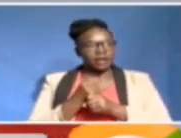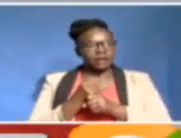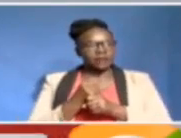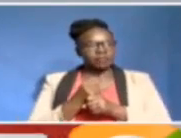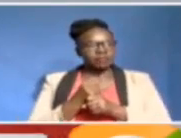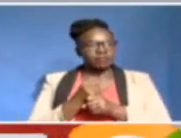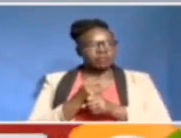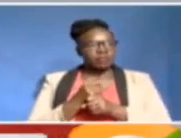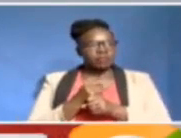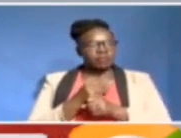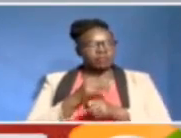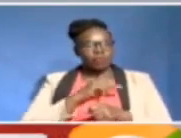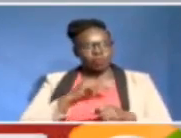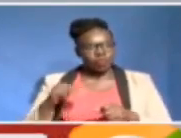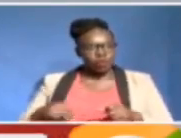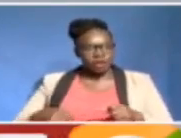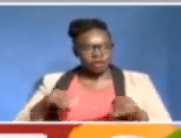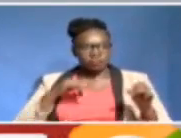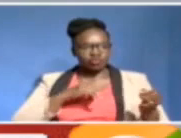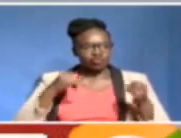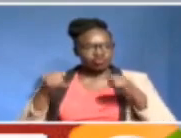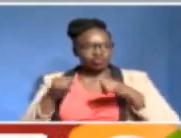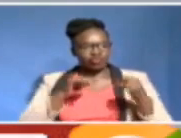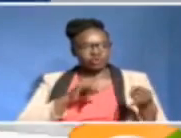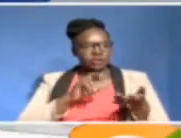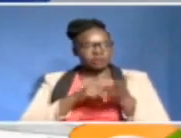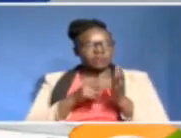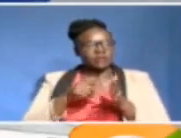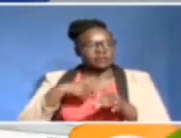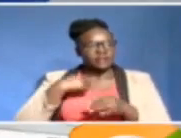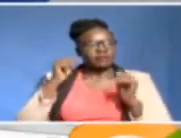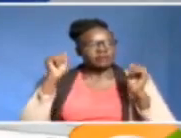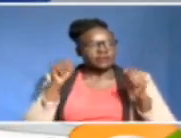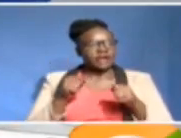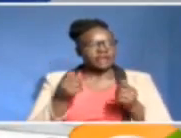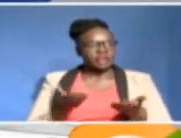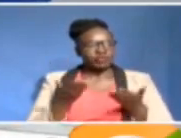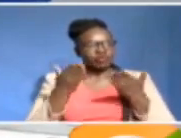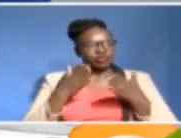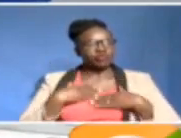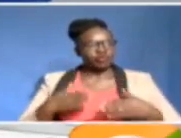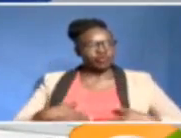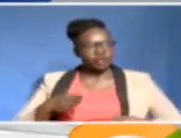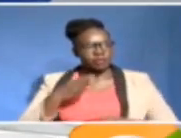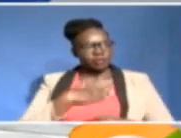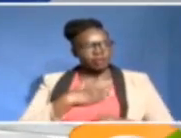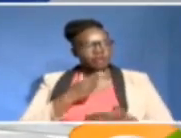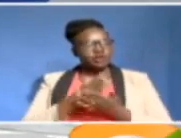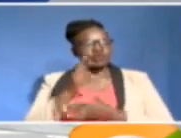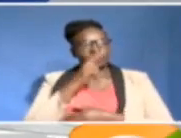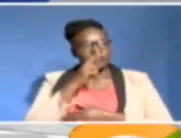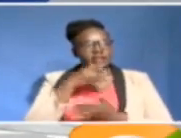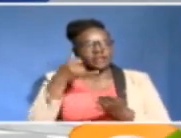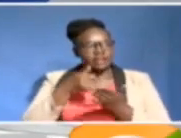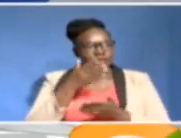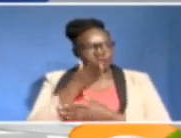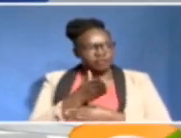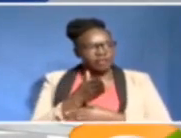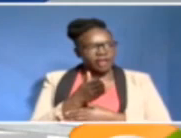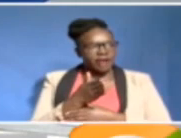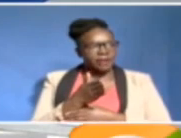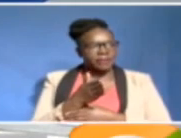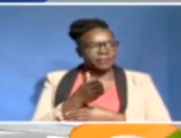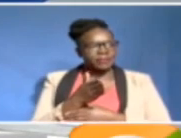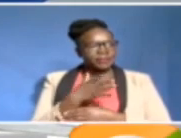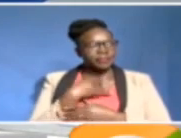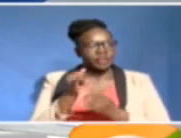enhancing myself, I was capable and I could afford it. And like I said, it is also got a risk. There's a risk factor, very high risk factor. And with